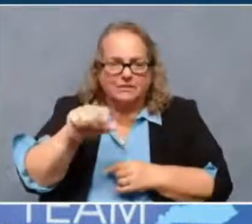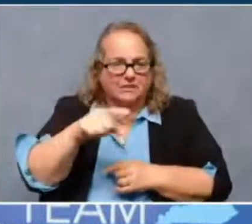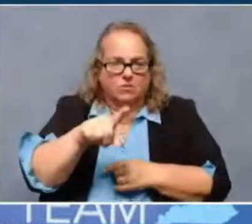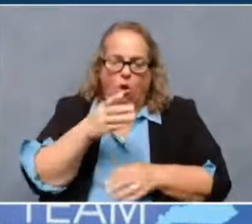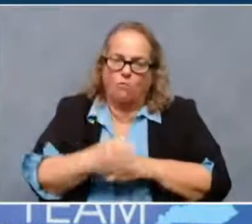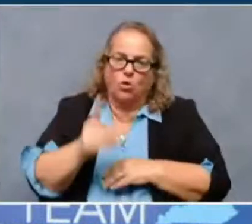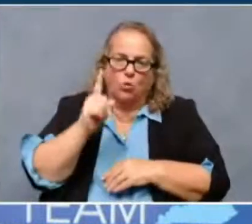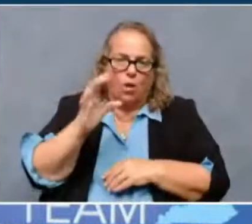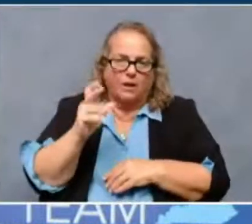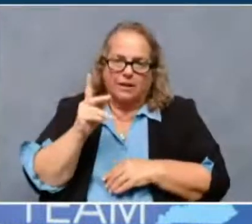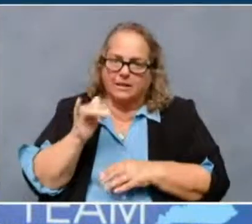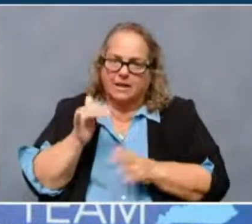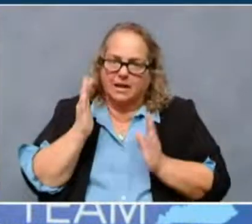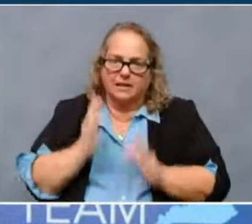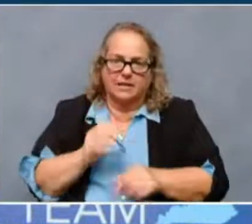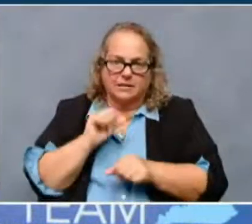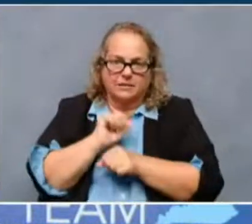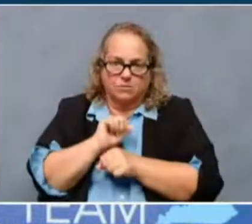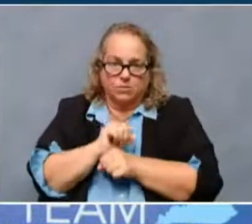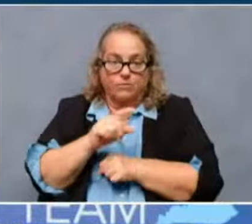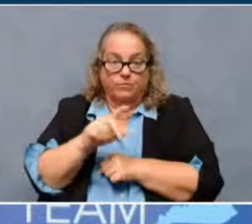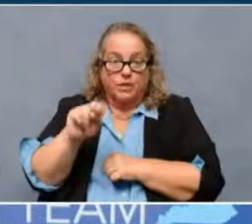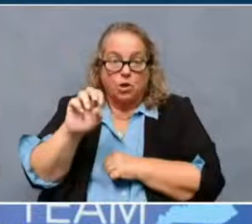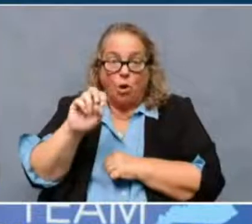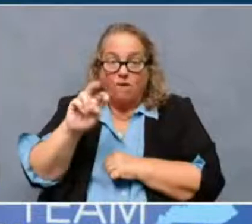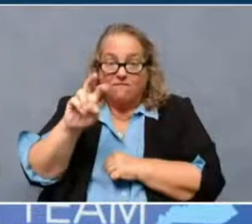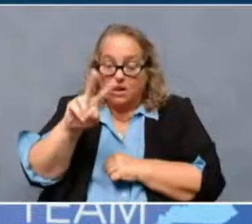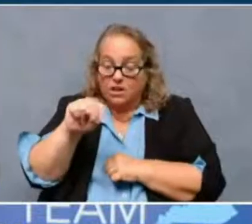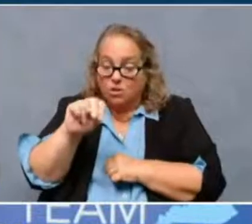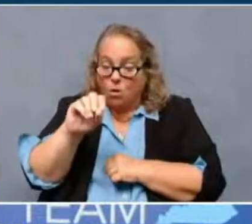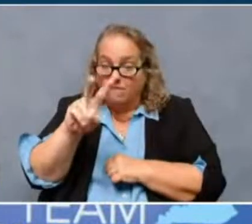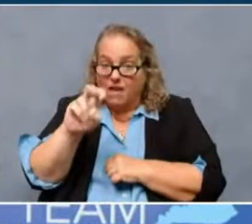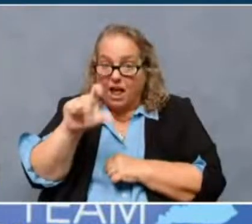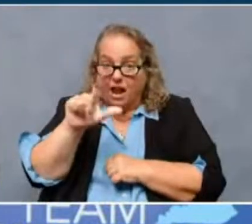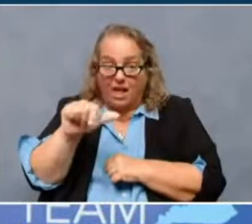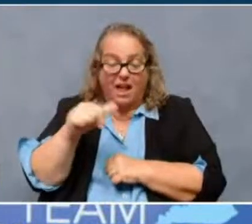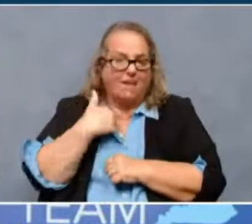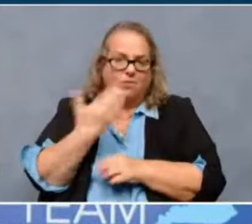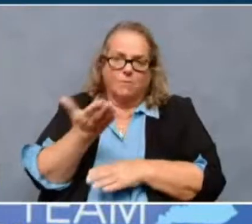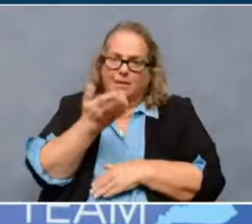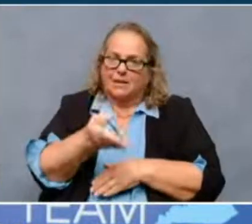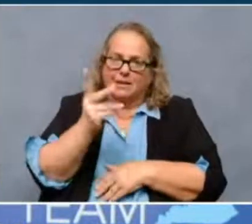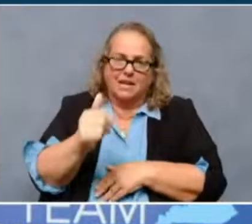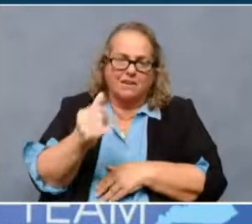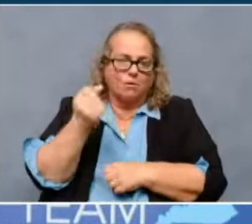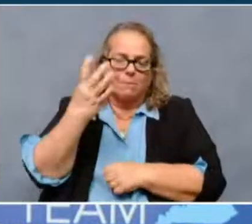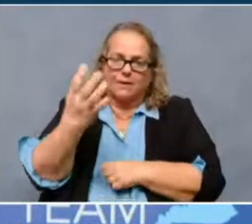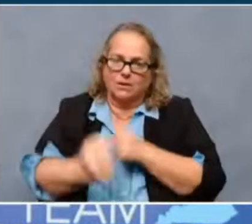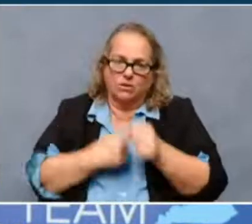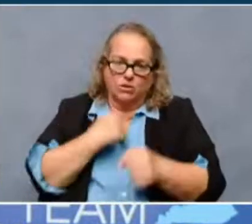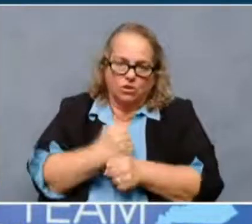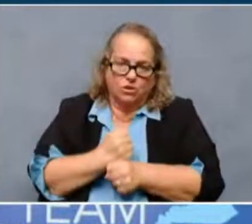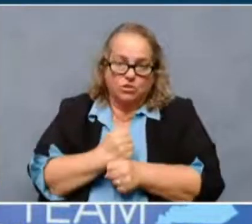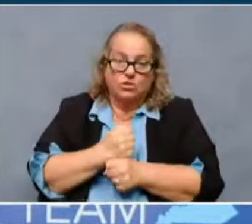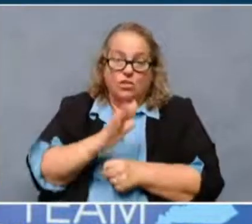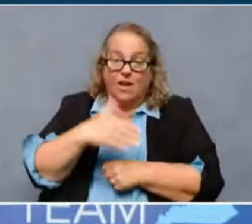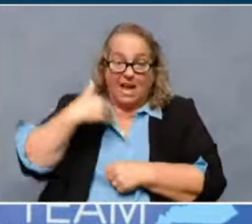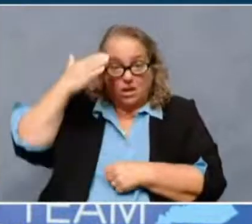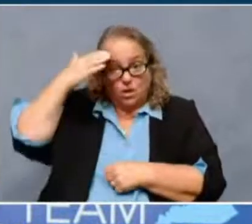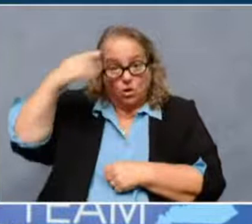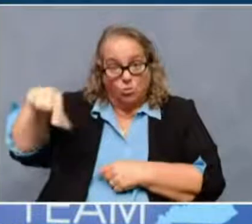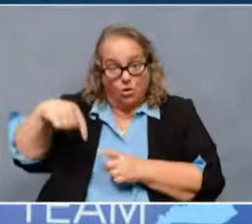a presence in Kentucky for decades, and they are headquartered in Atlanta. They serve as a